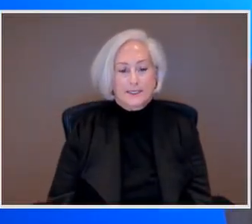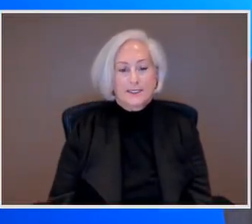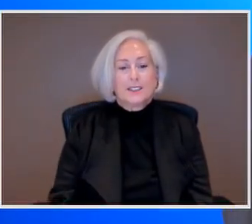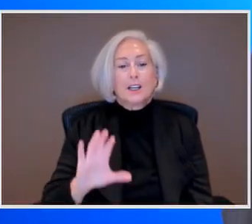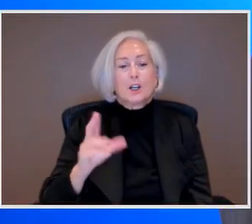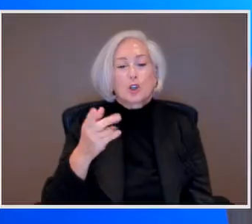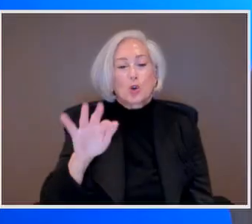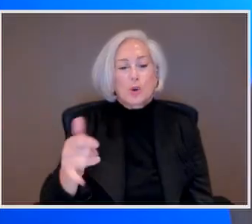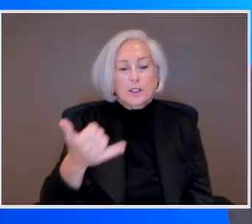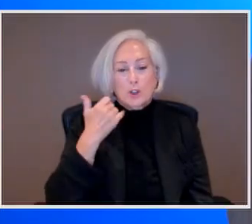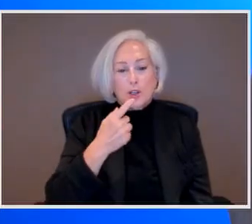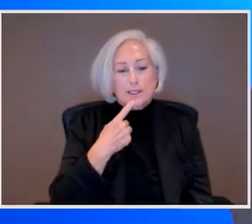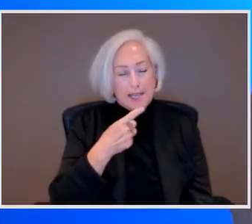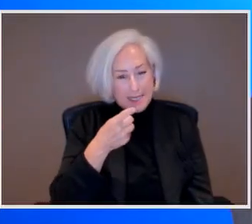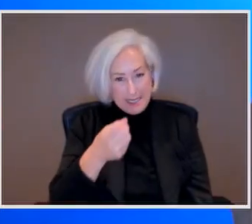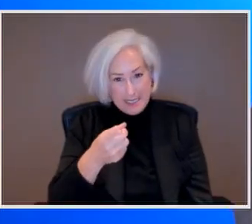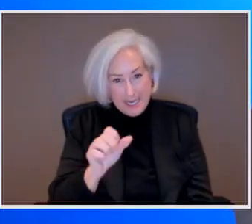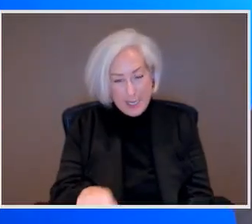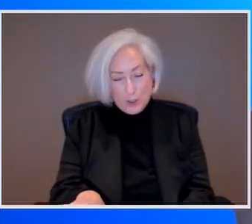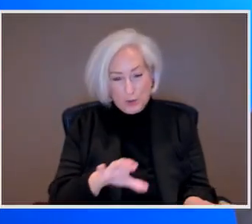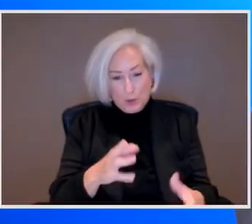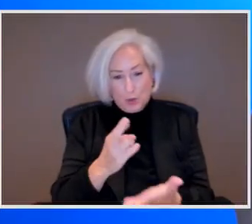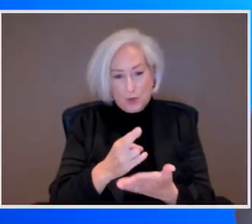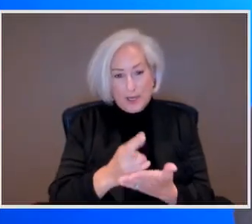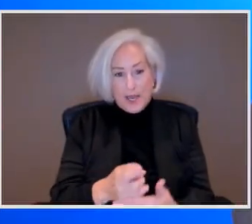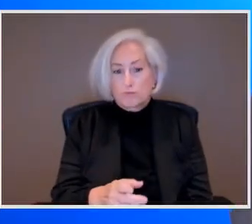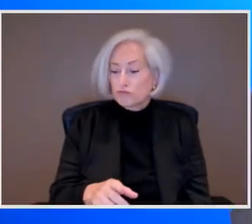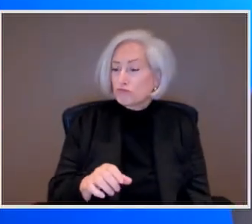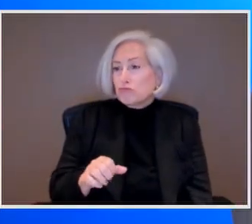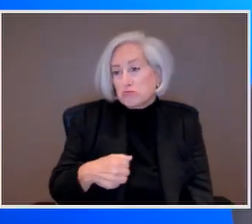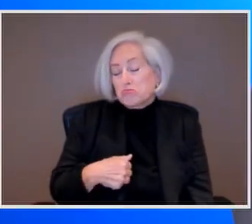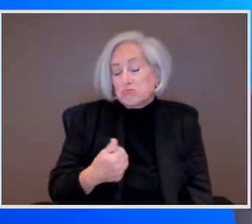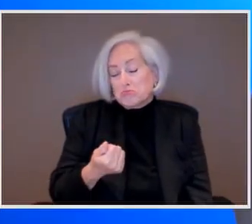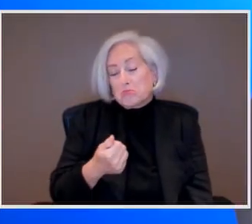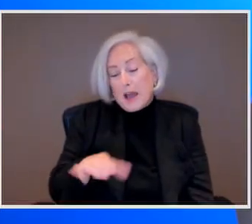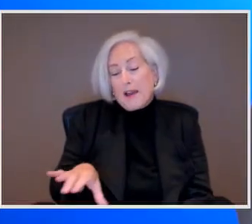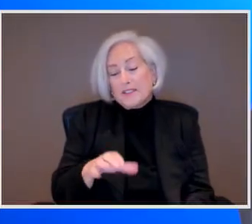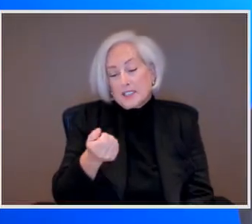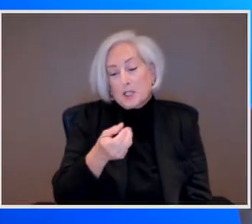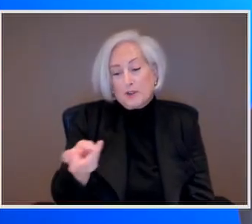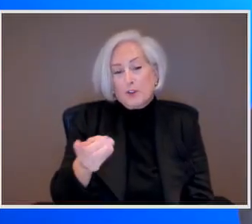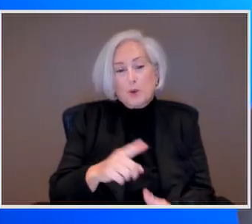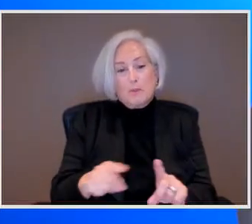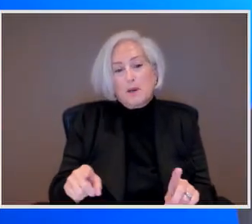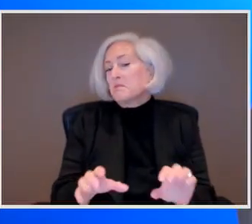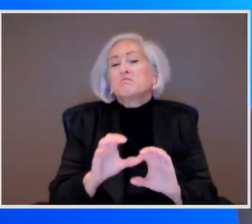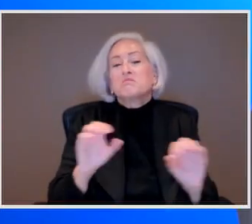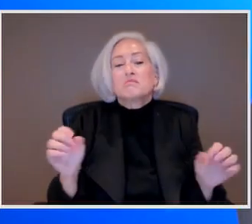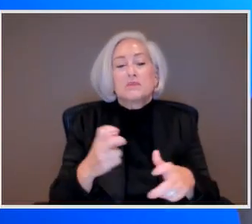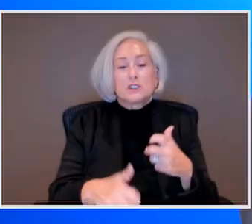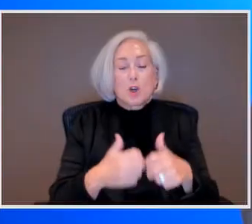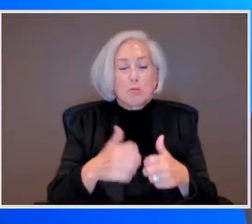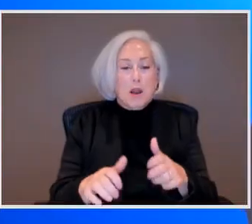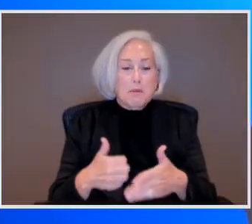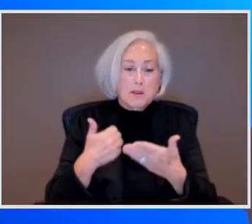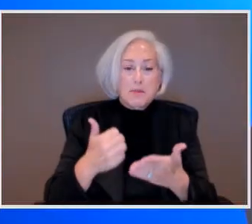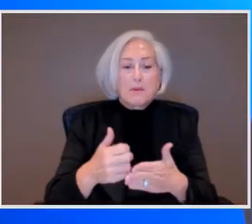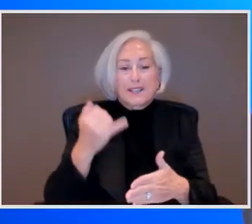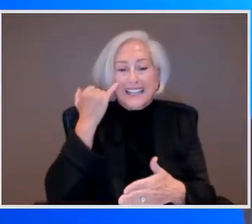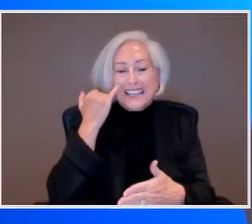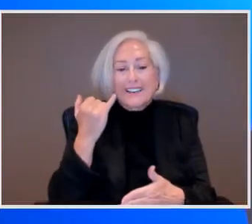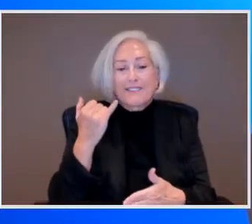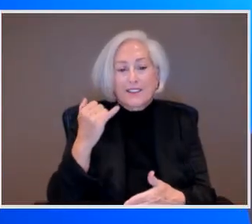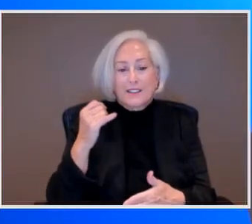he said, "Can you do this rehab?" And I said, "I've done a couple." I said, "But I don't have any issues doing it as long as it's okay with